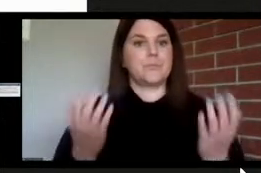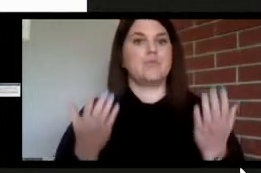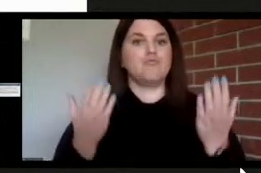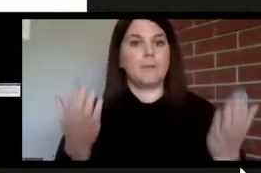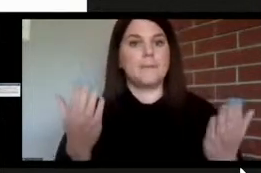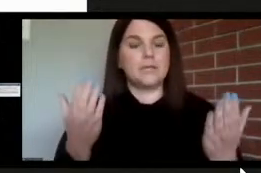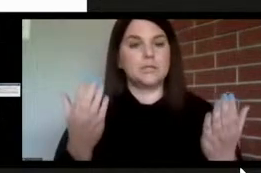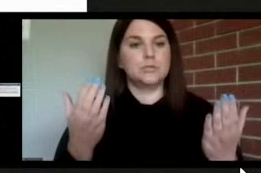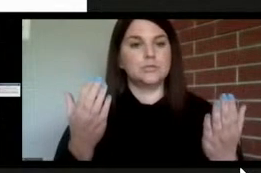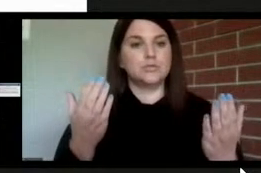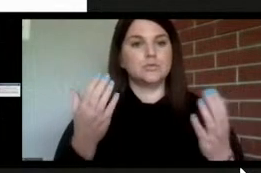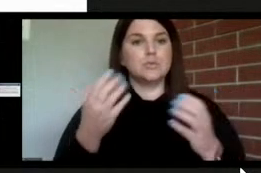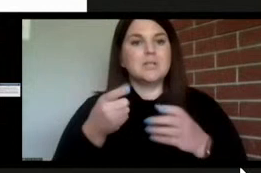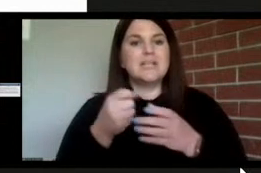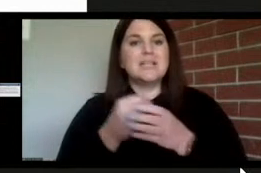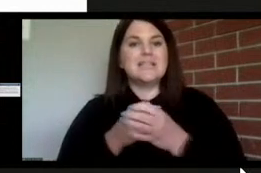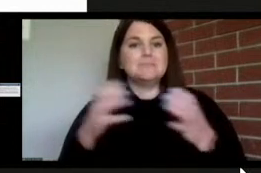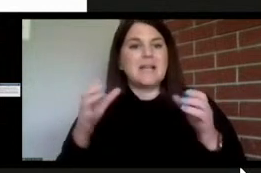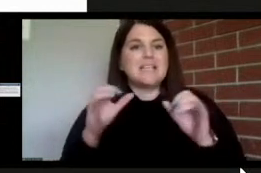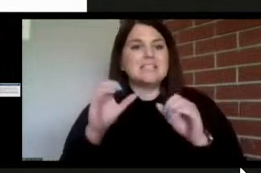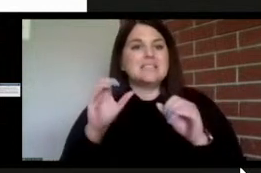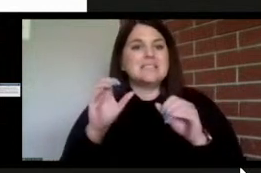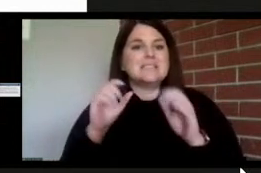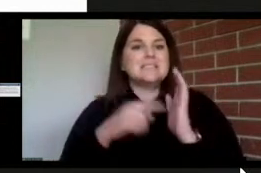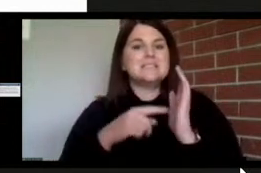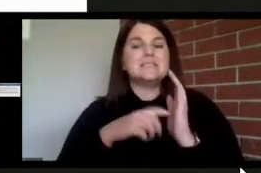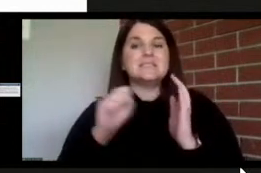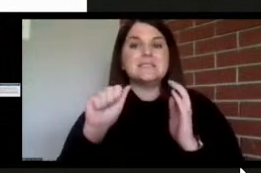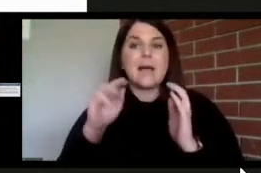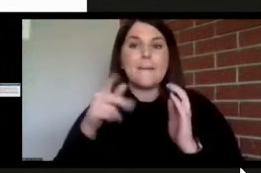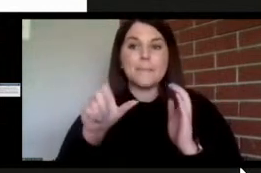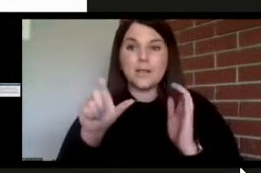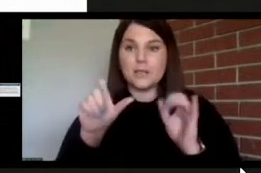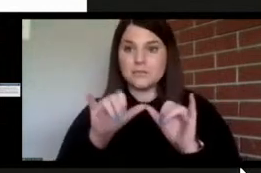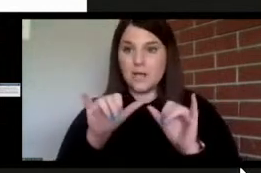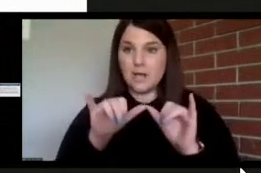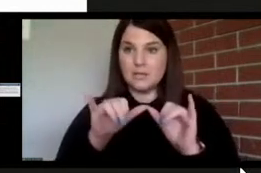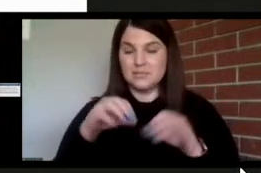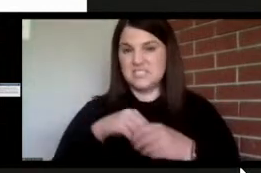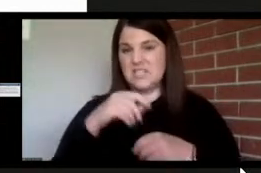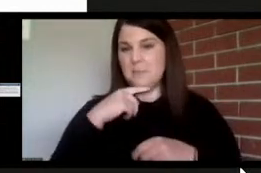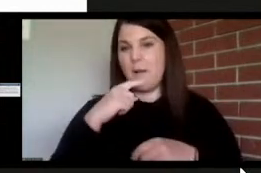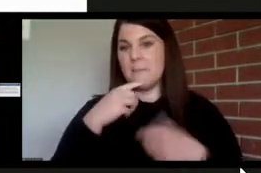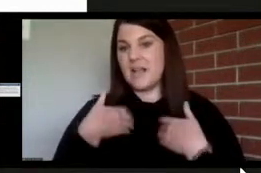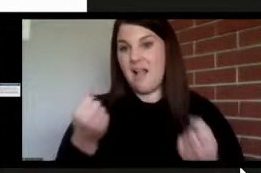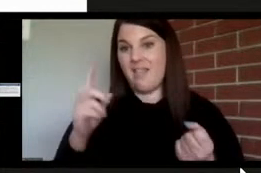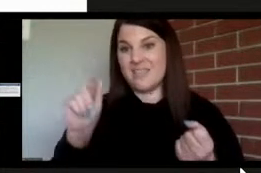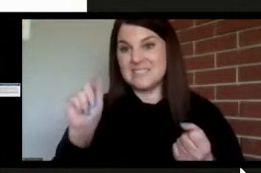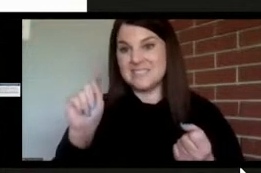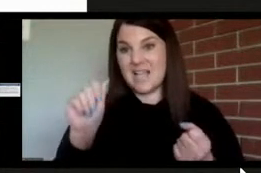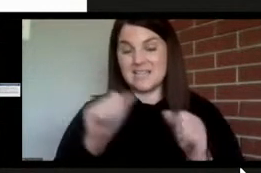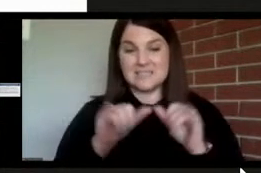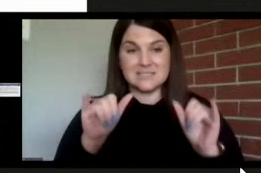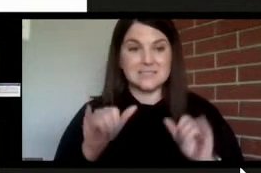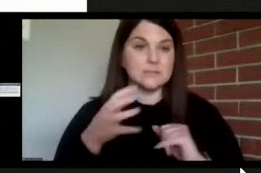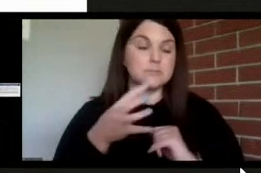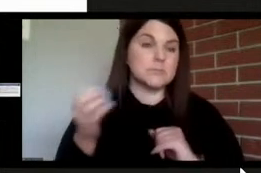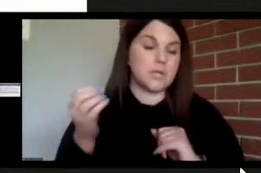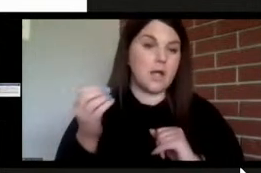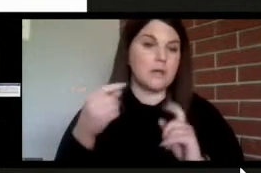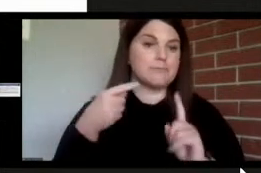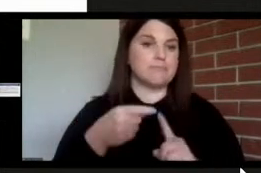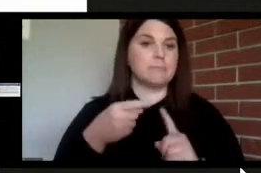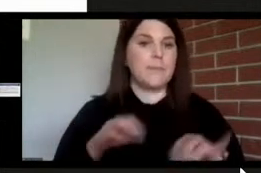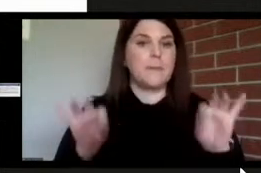about expanding sample size and oversampling specifically in public health data systems, really, again, getting to the importance